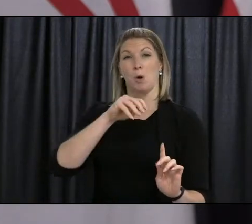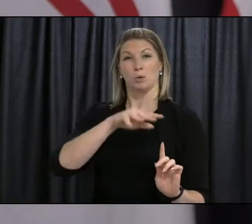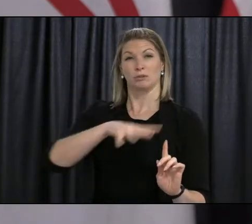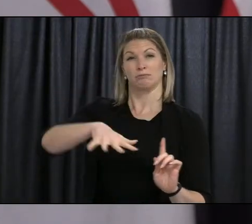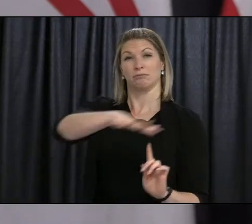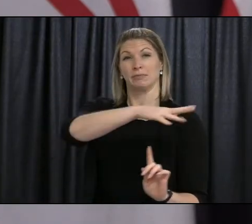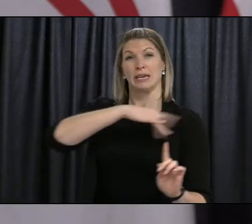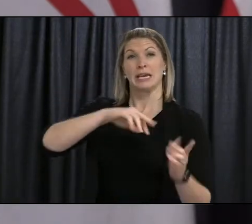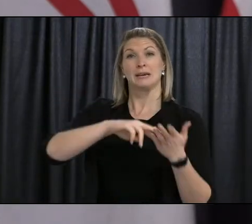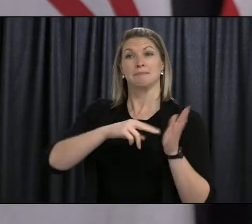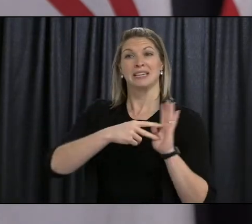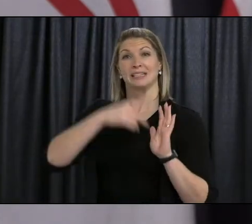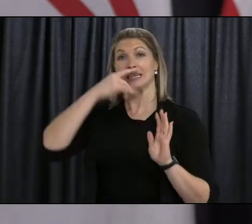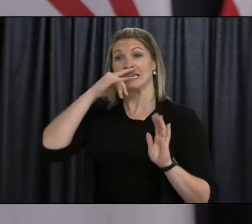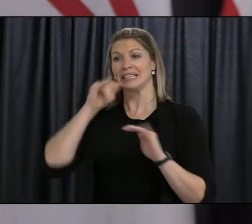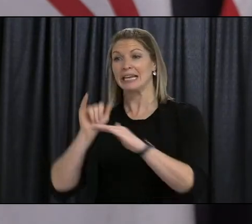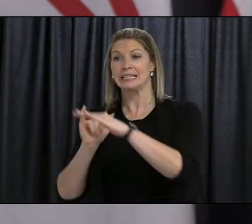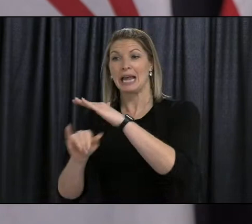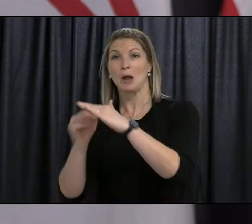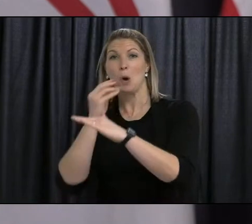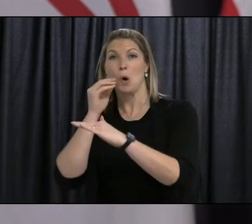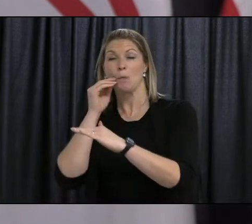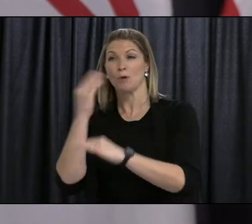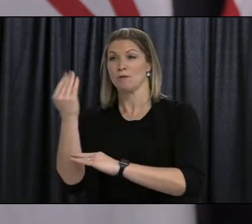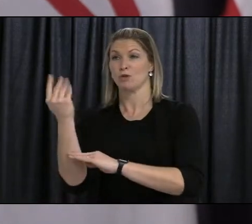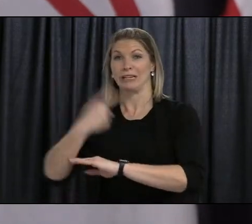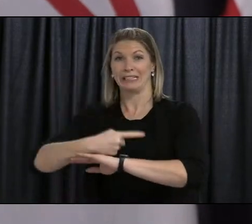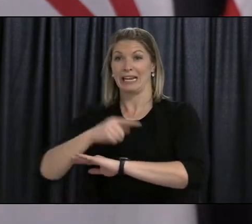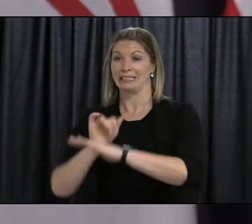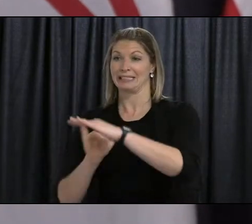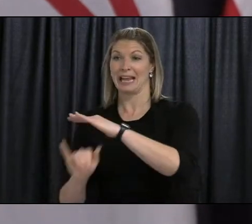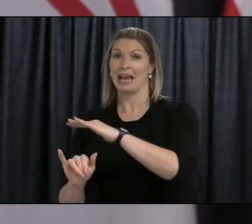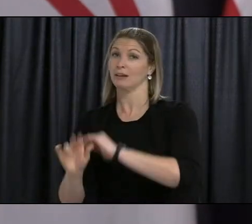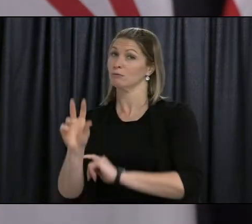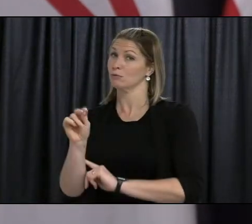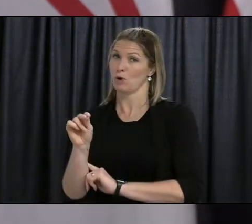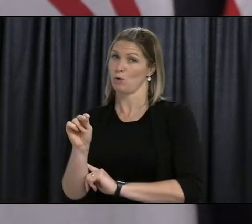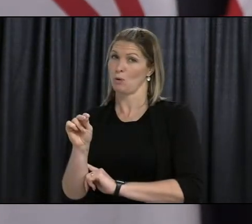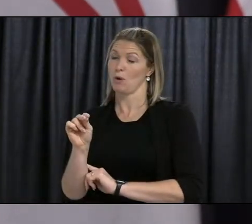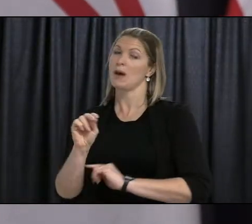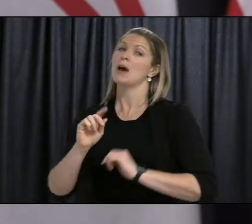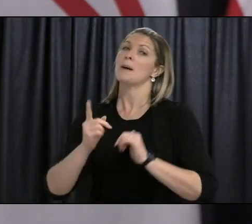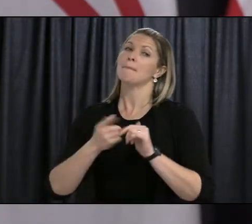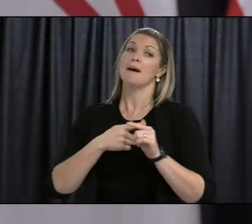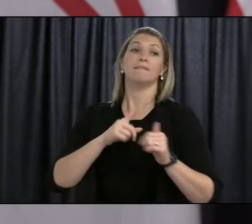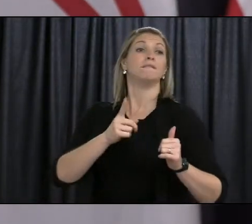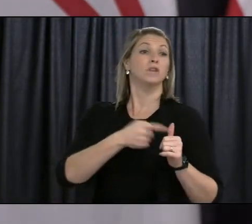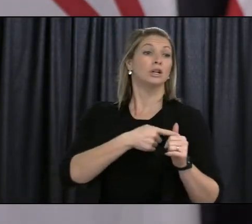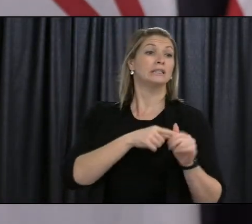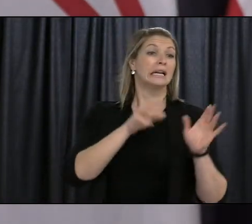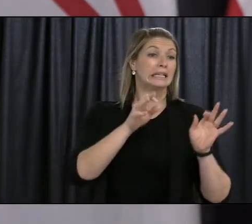have to quarantine for a full 14 days, but will be required to self-isolate until the test results are back.